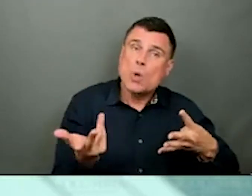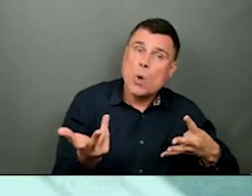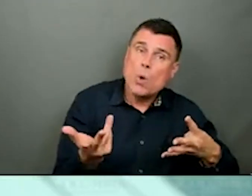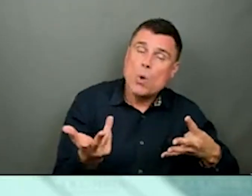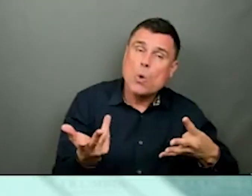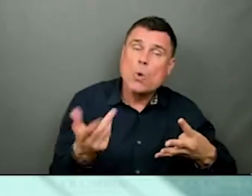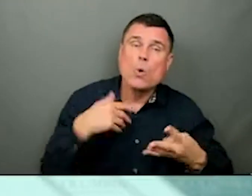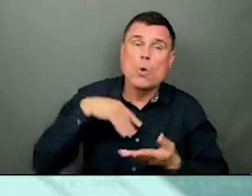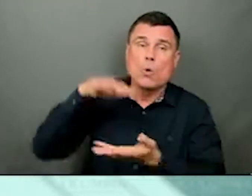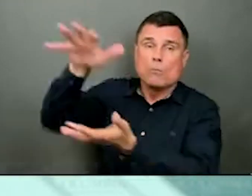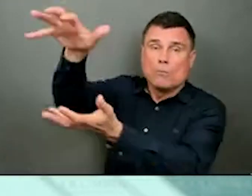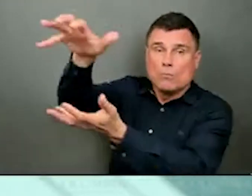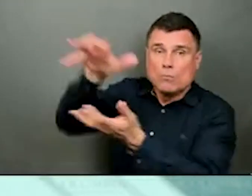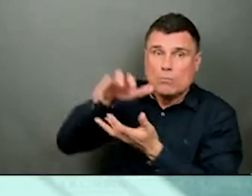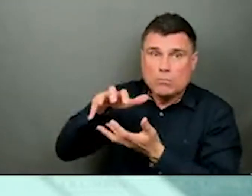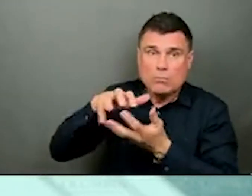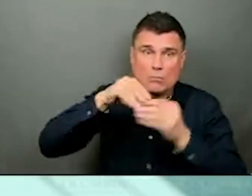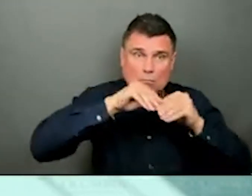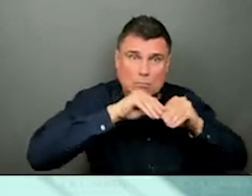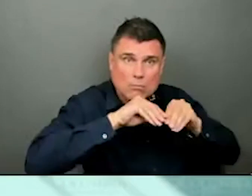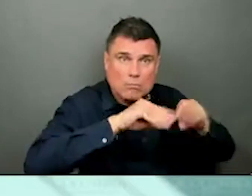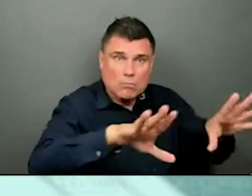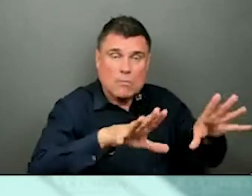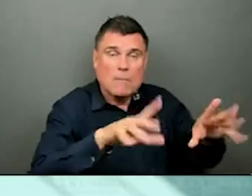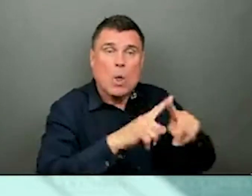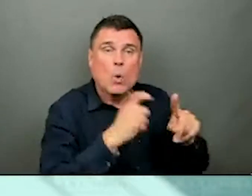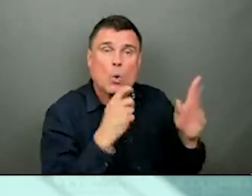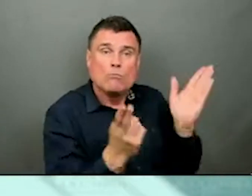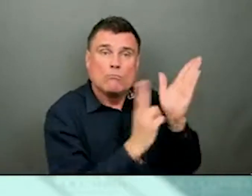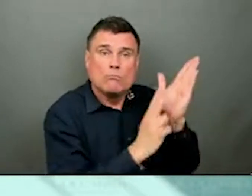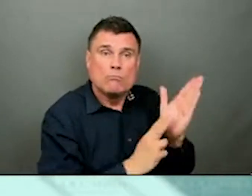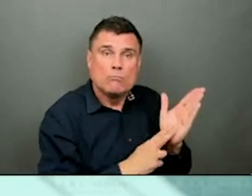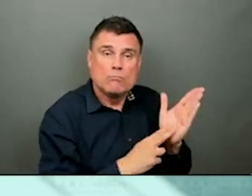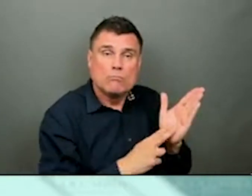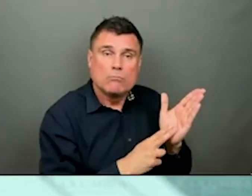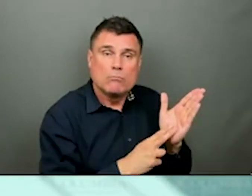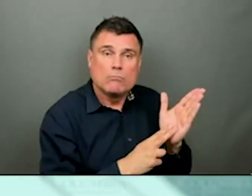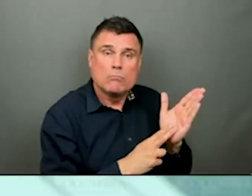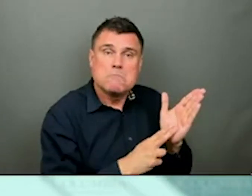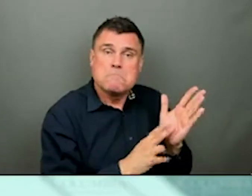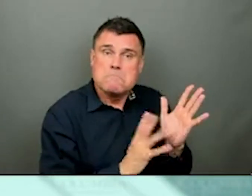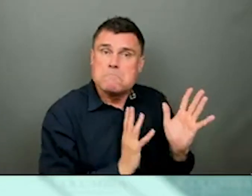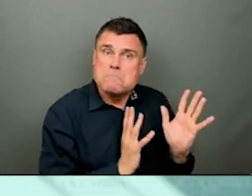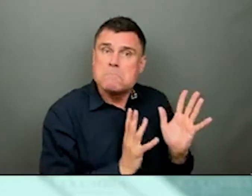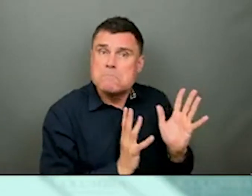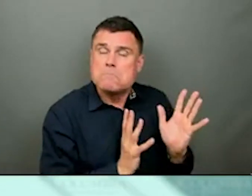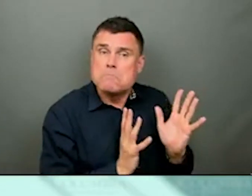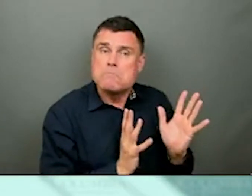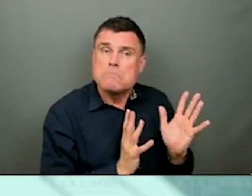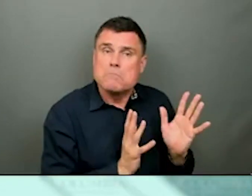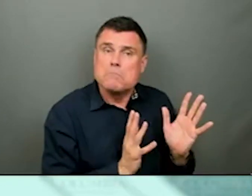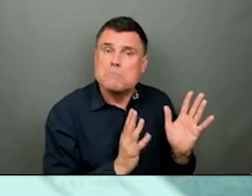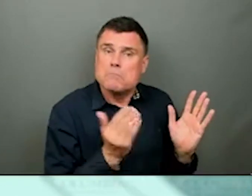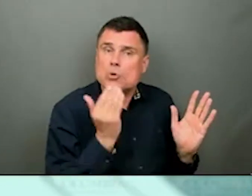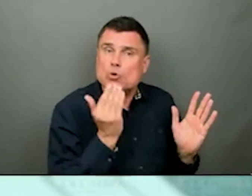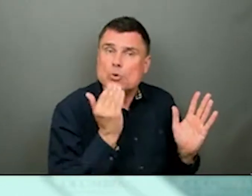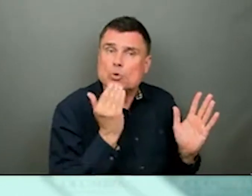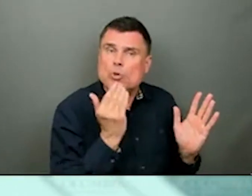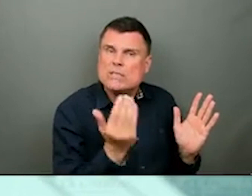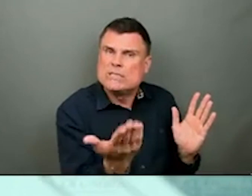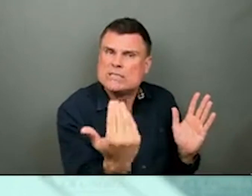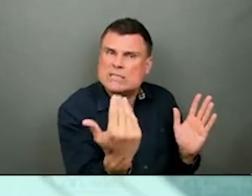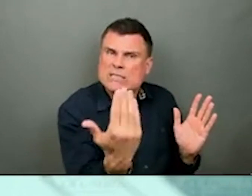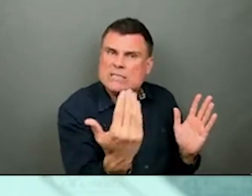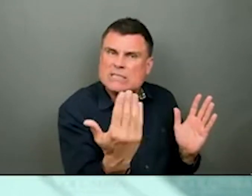and the people in long-term care had received it at the beginning. So I would say we need to do better. We need people to register, and so